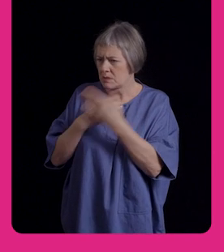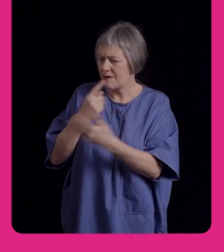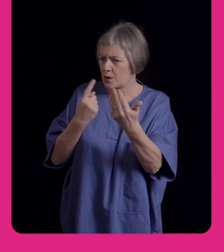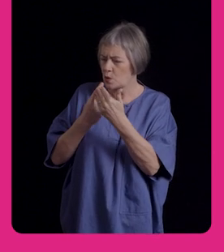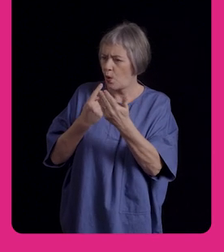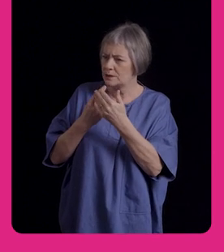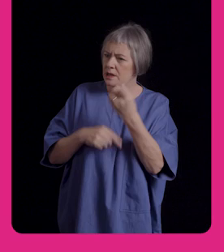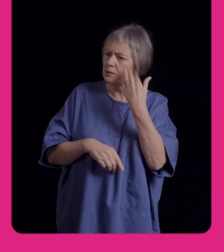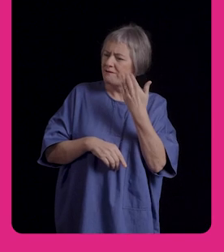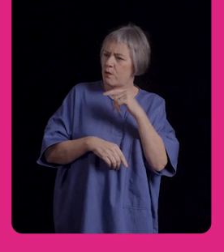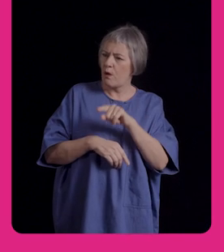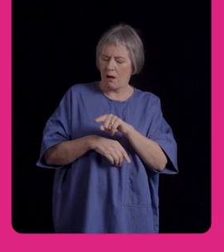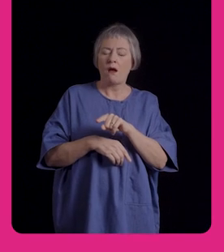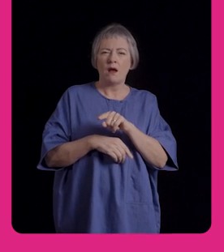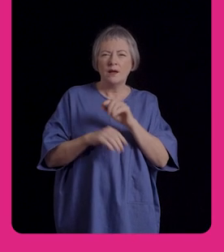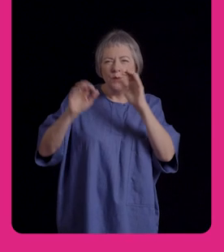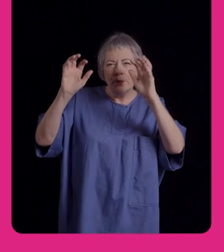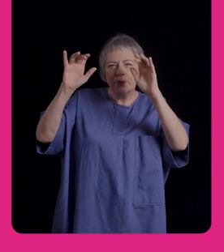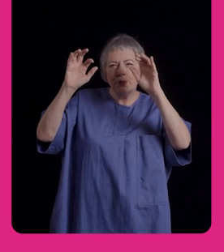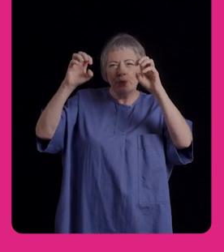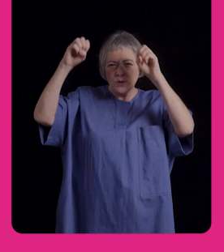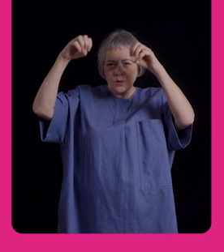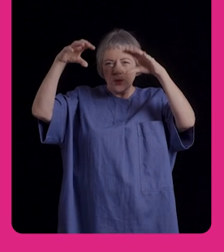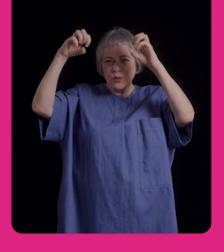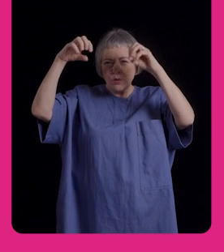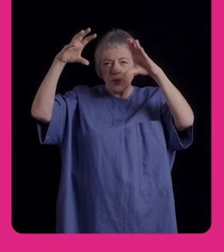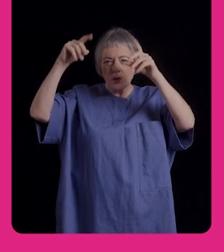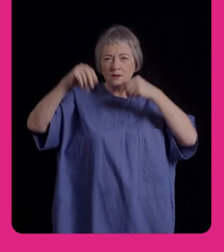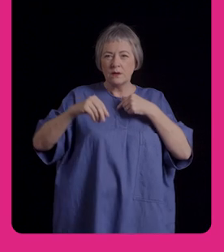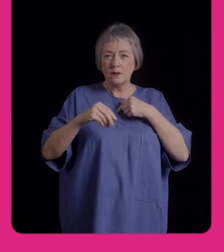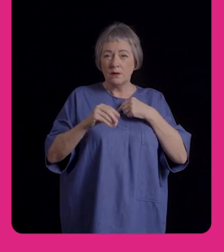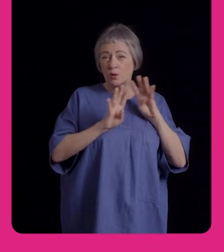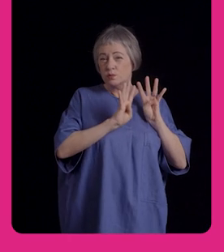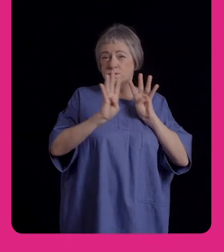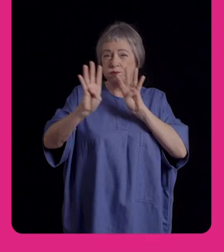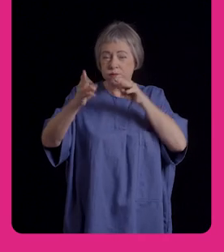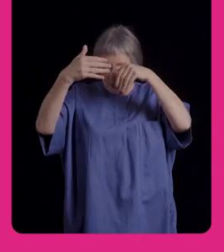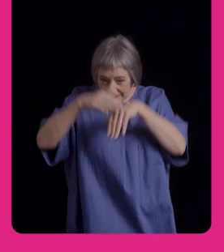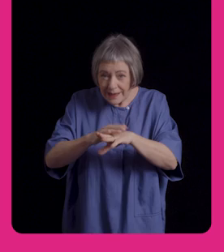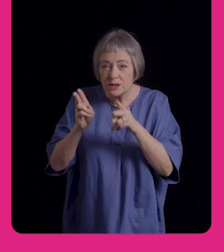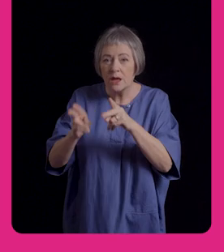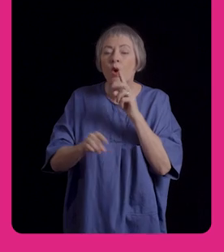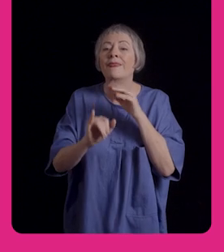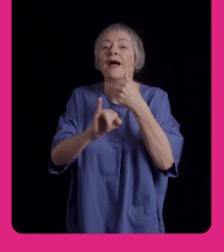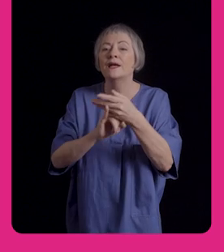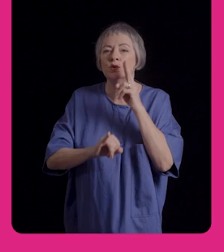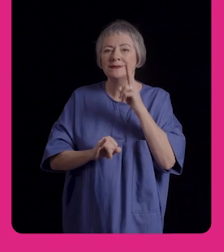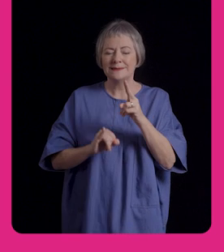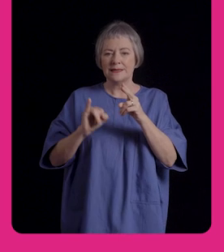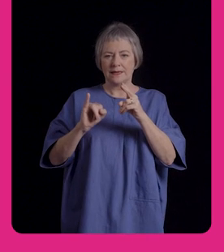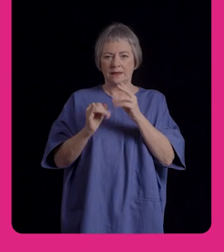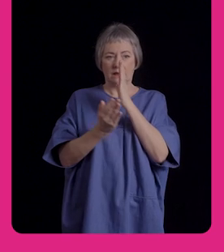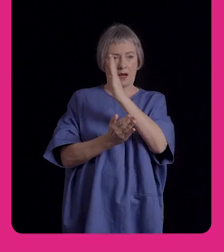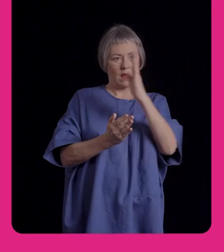never noticed before in your lives. And there's a little glimmering light down at the end. So you all duck down into the alley and down at the end, you see